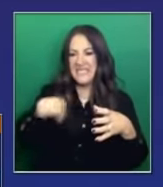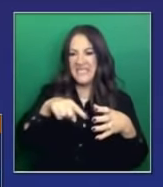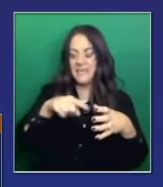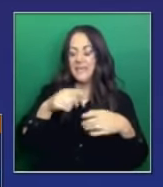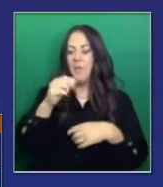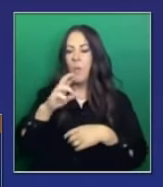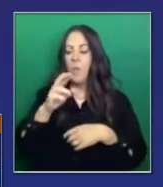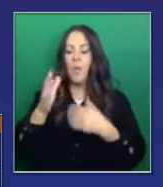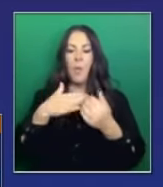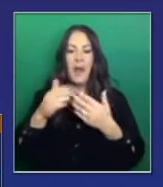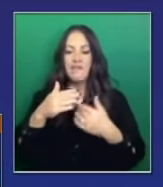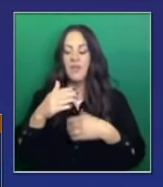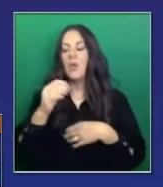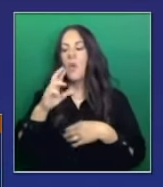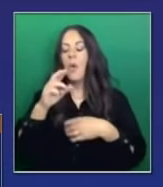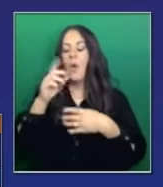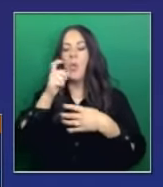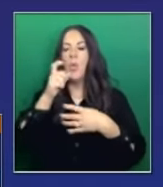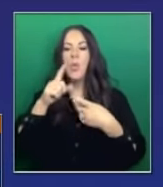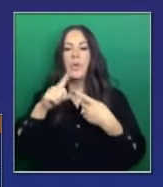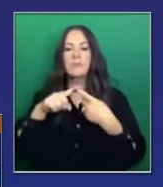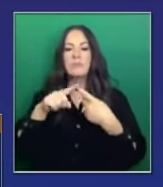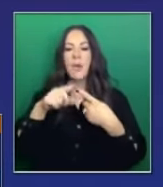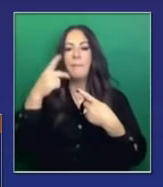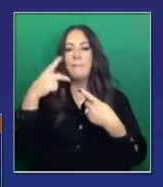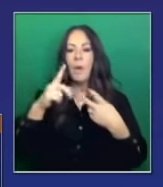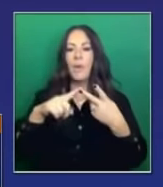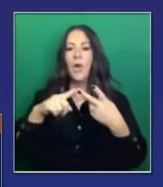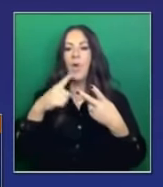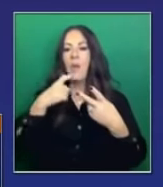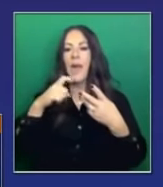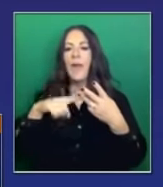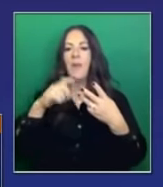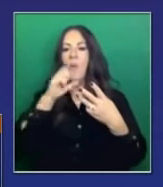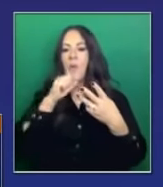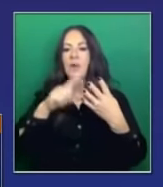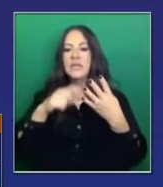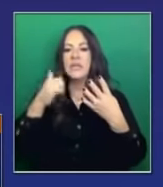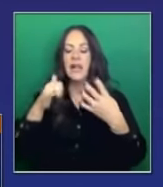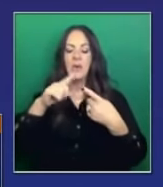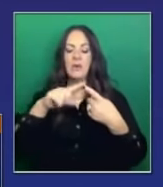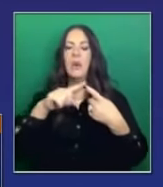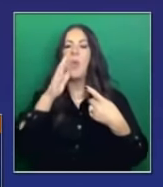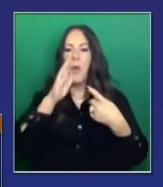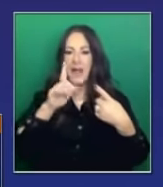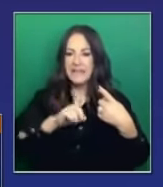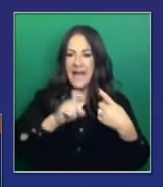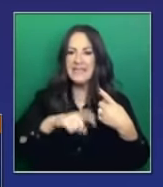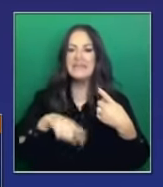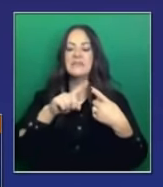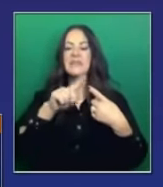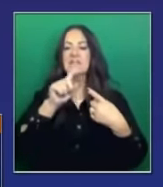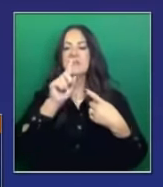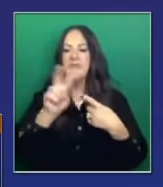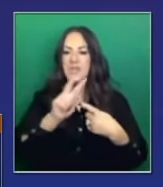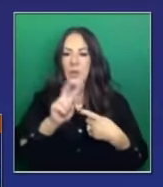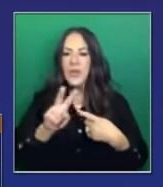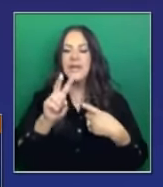the deep purple, as well as red, and then symptomatic once we start to see substantial reduction in community